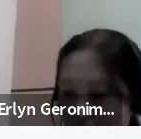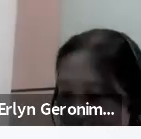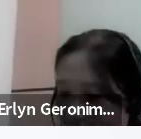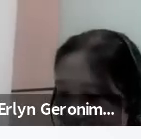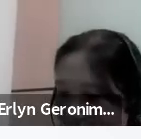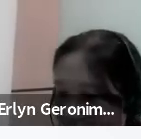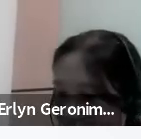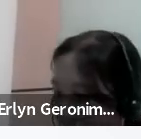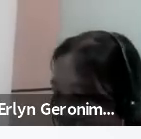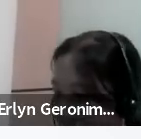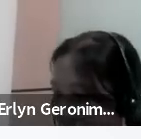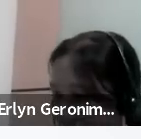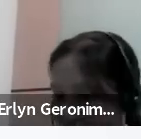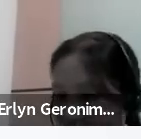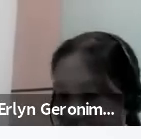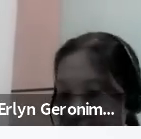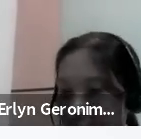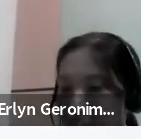from.